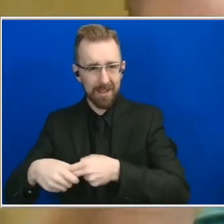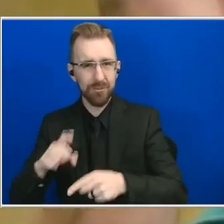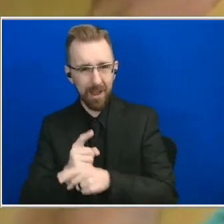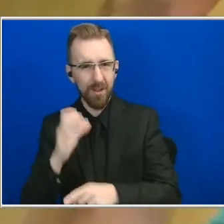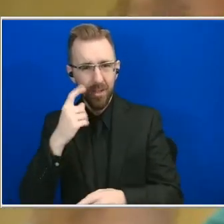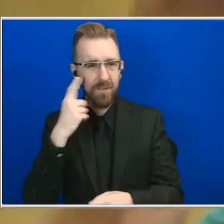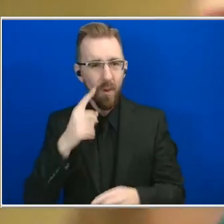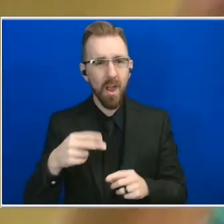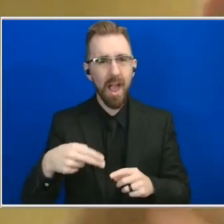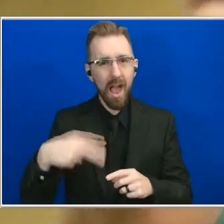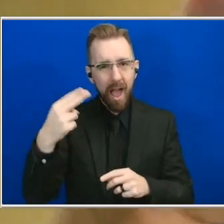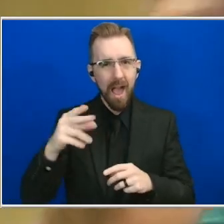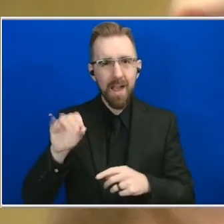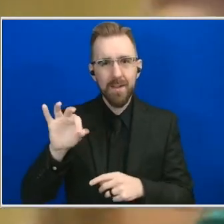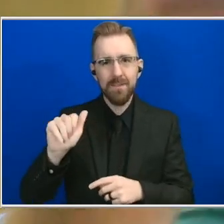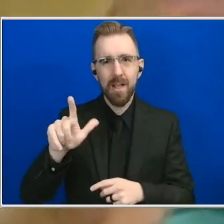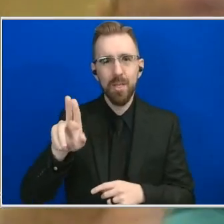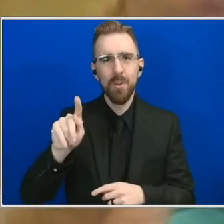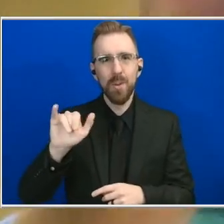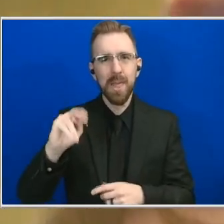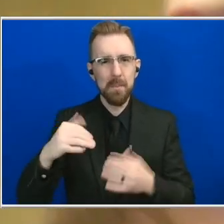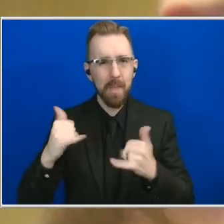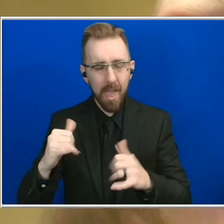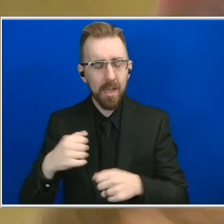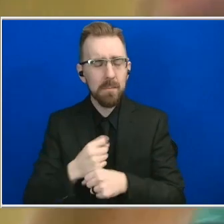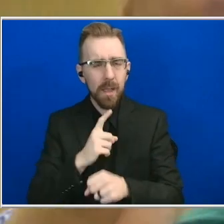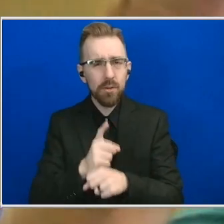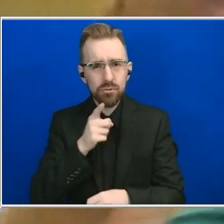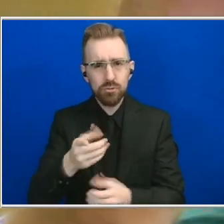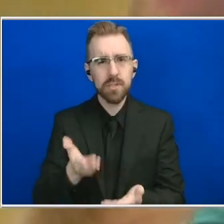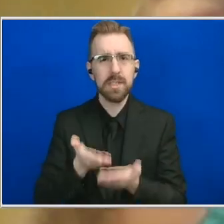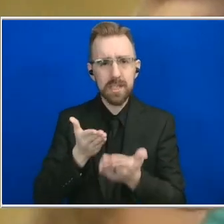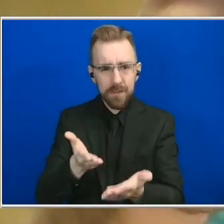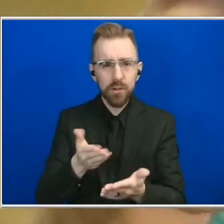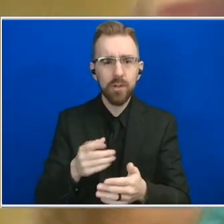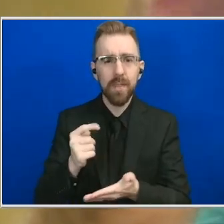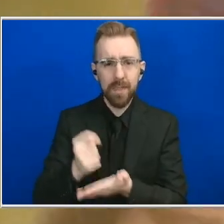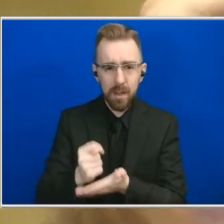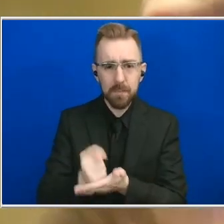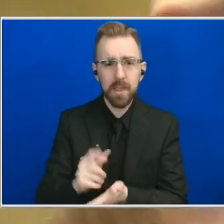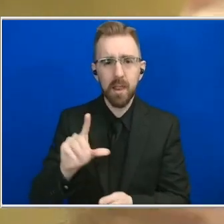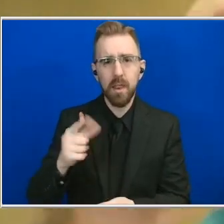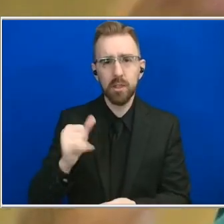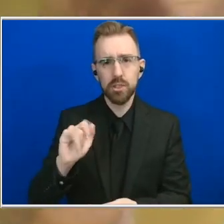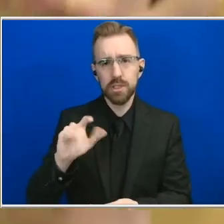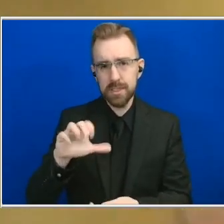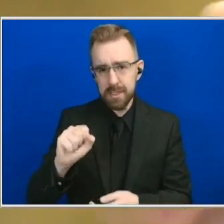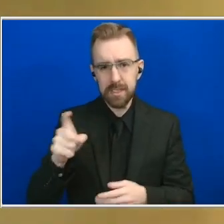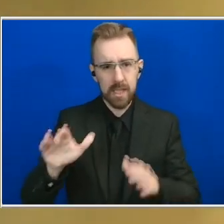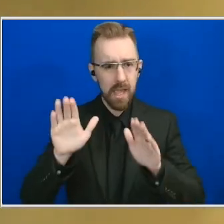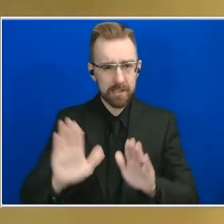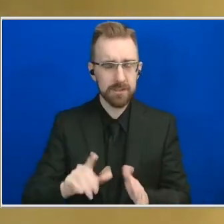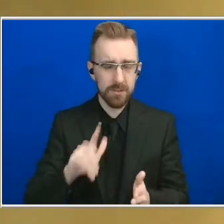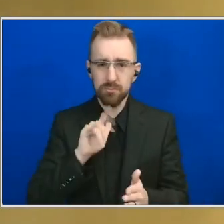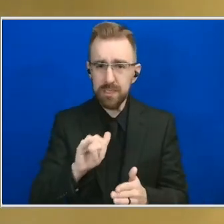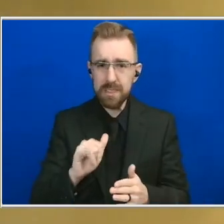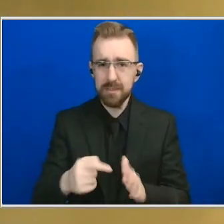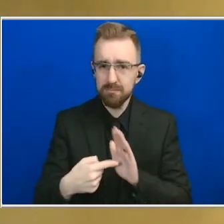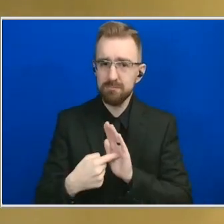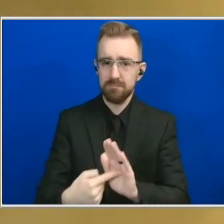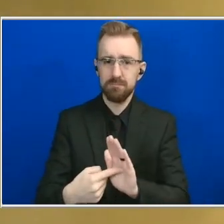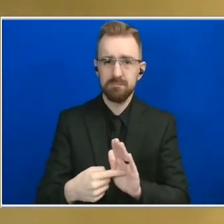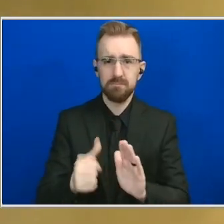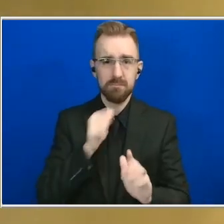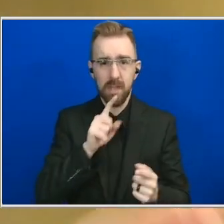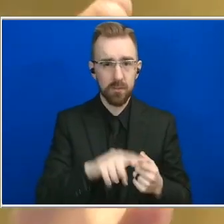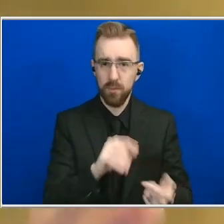highfalutin plays, but most of this is just making sure that you're delivering therapy and that the logistical setups are excellent. So this is really a testament not to the